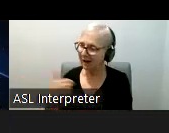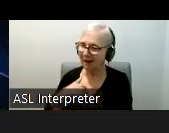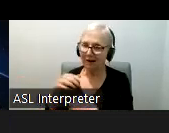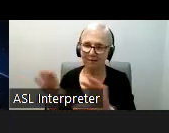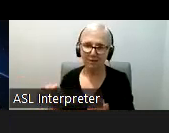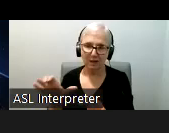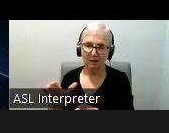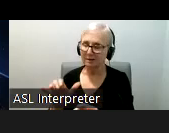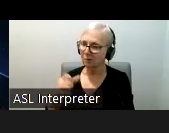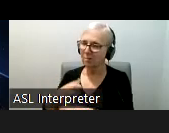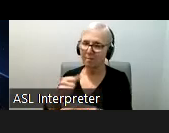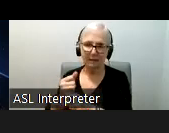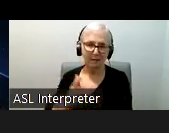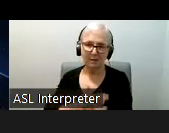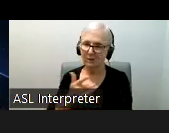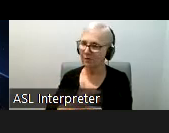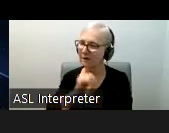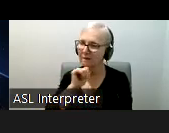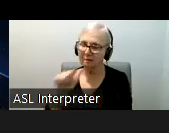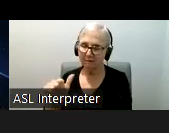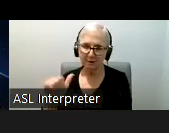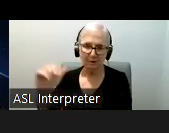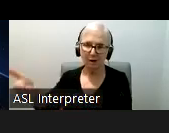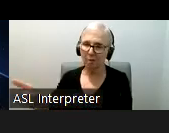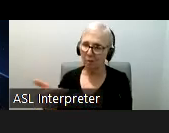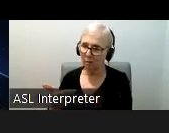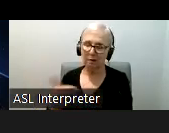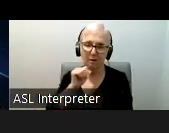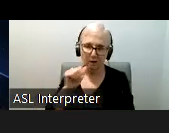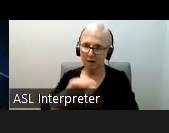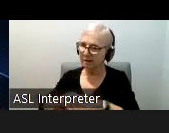this feel like a place that she's not feeling